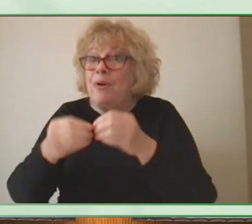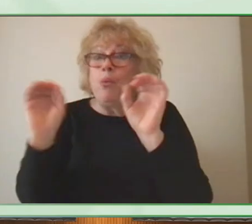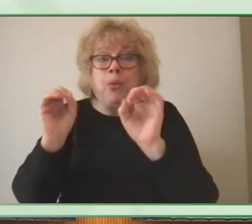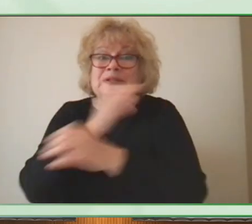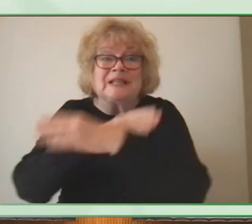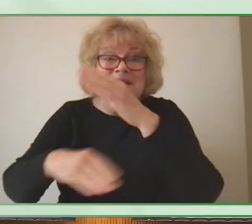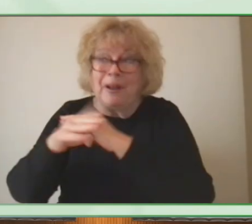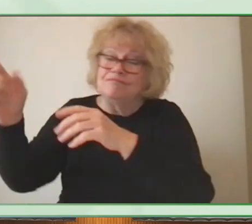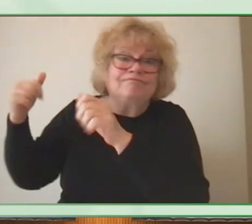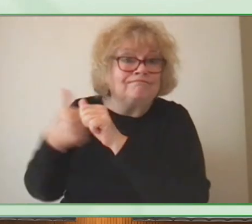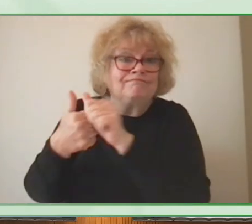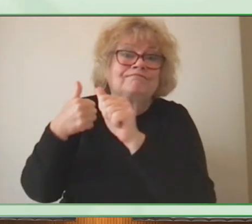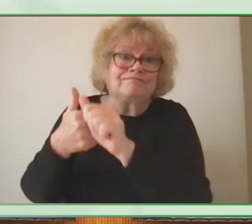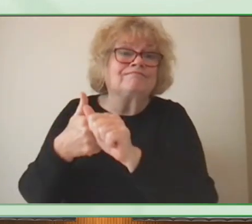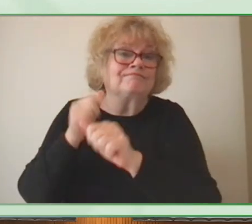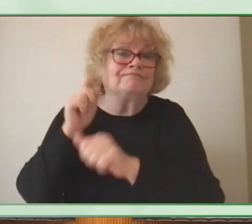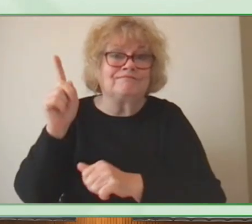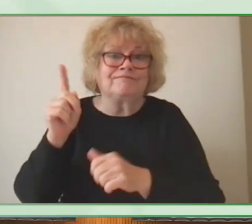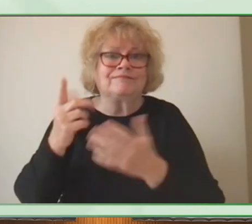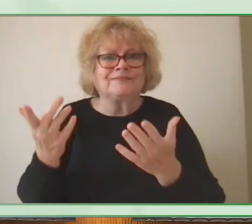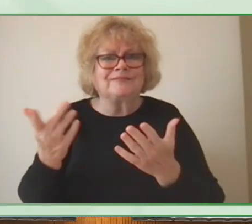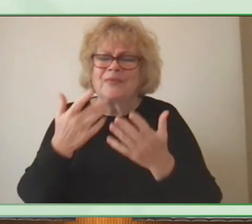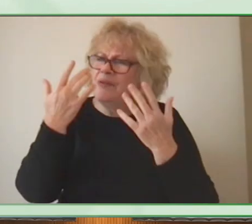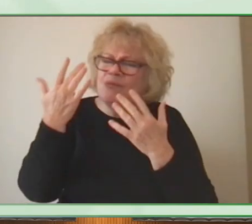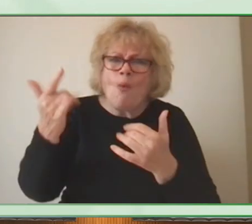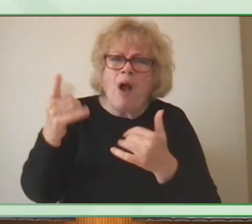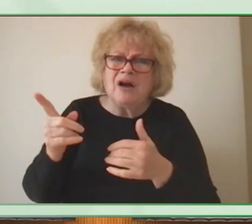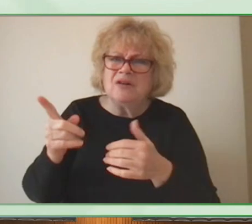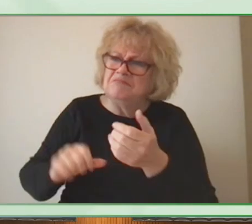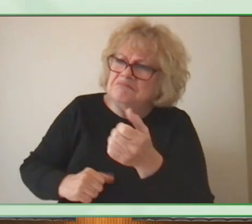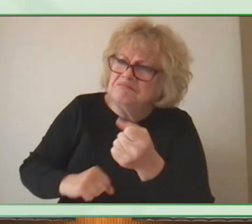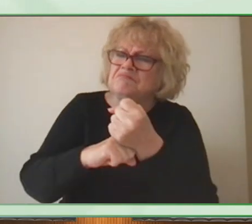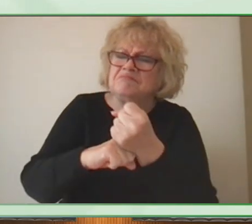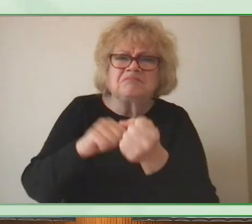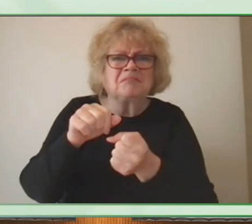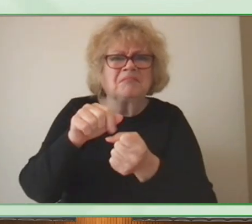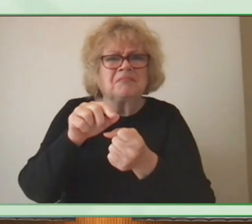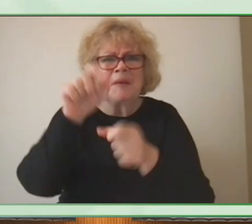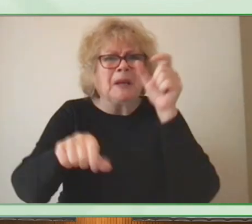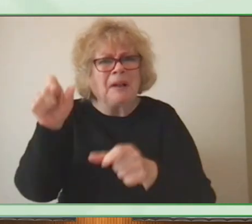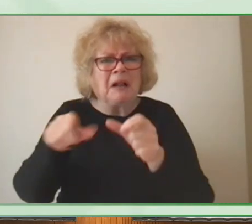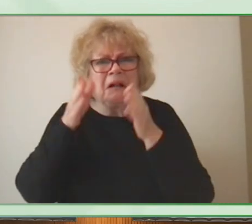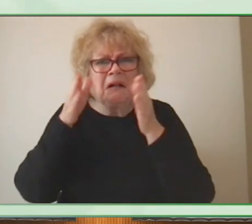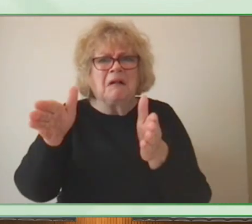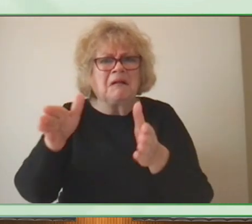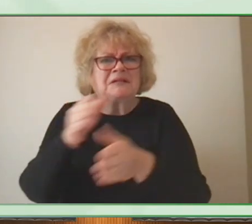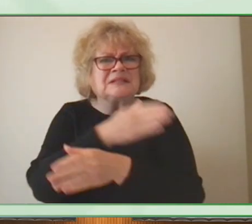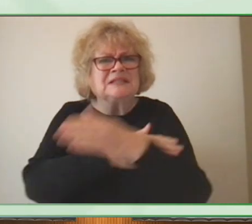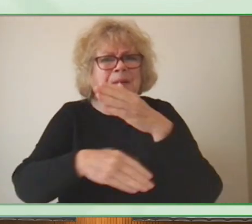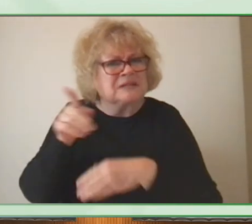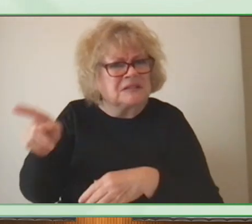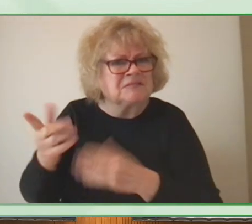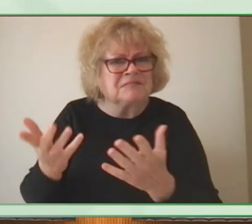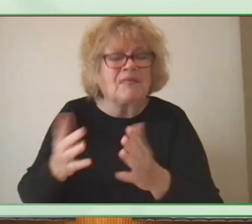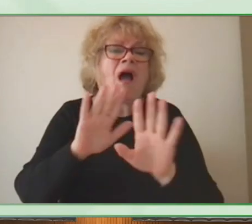I mentioned, 41% of our team are people with disabilities, and for 46, this work is